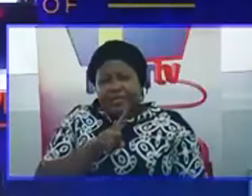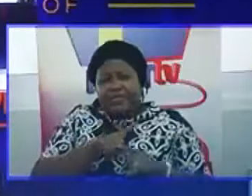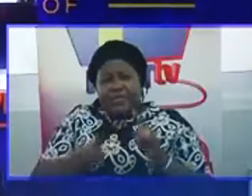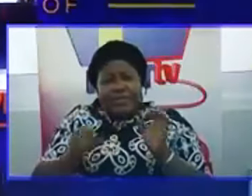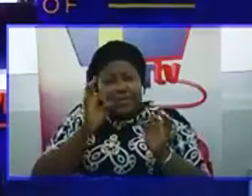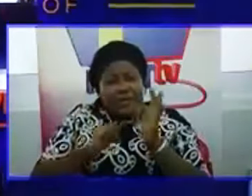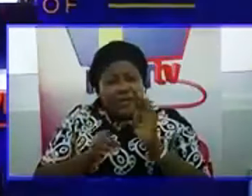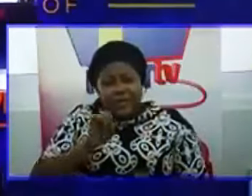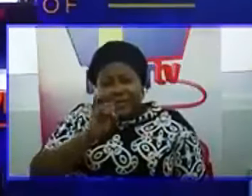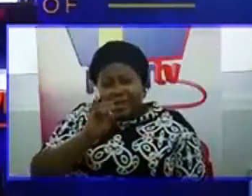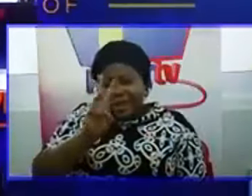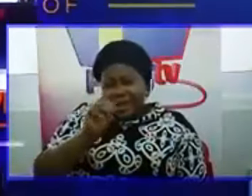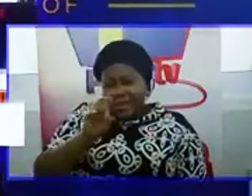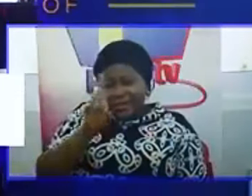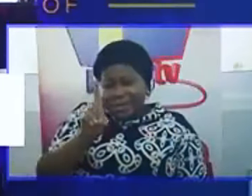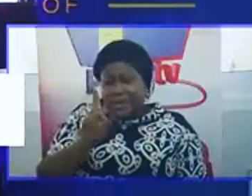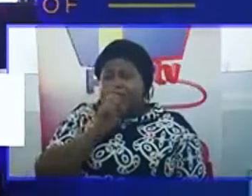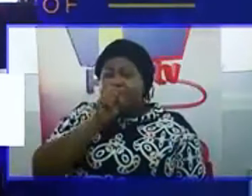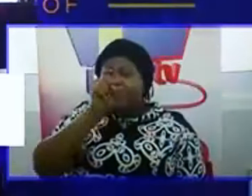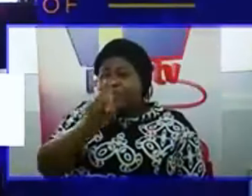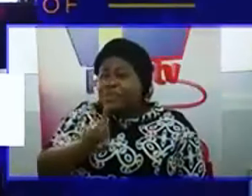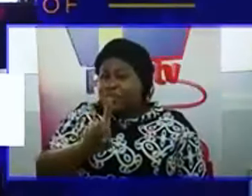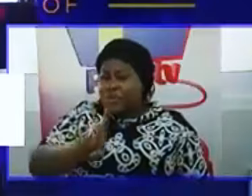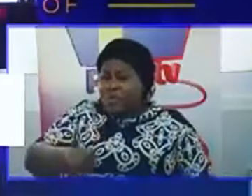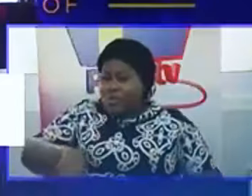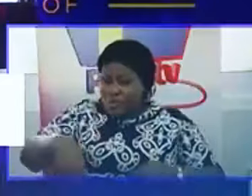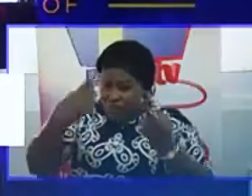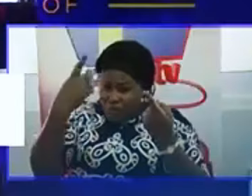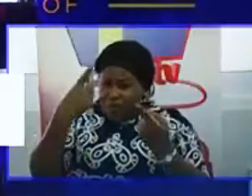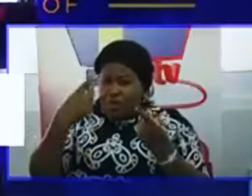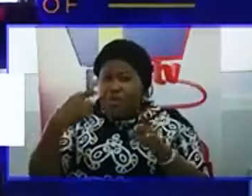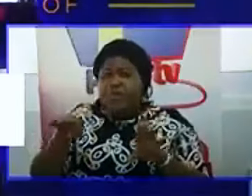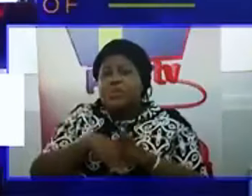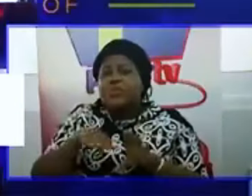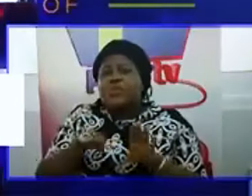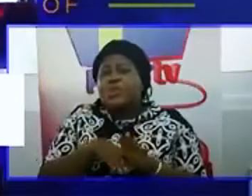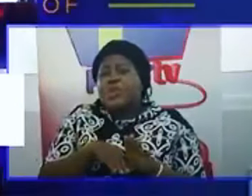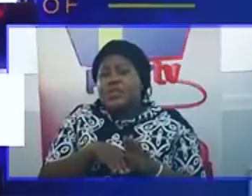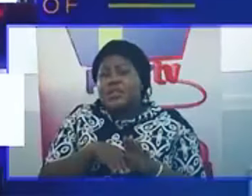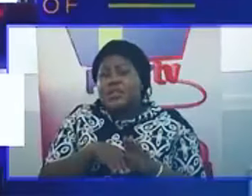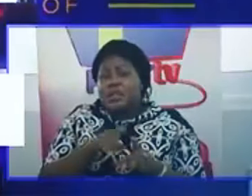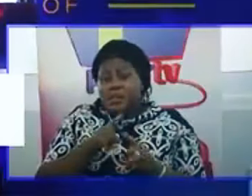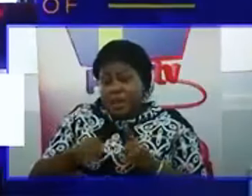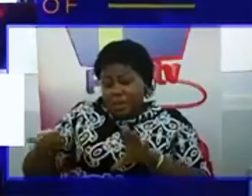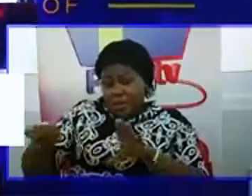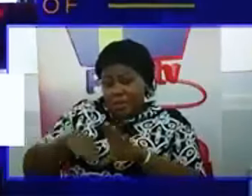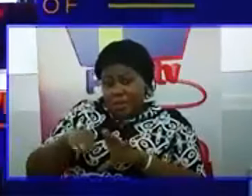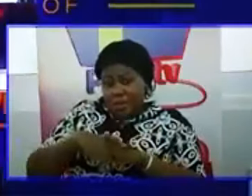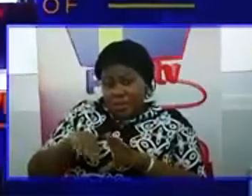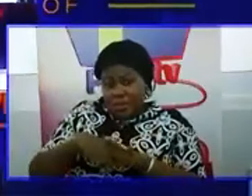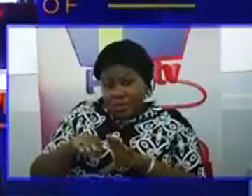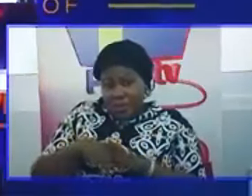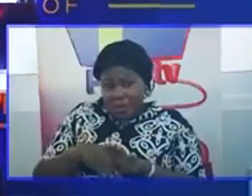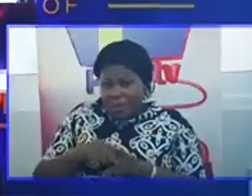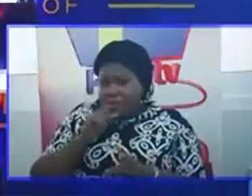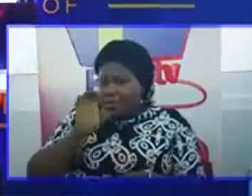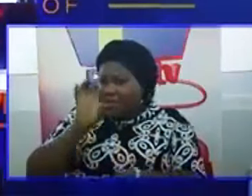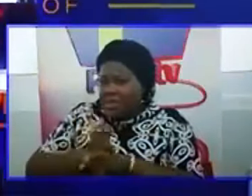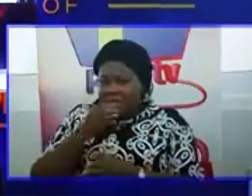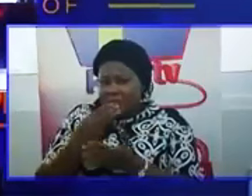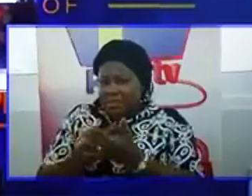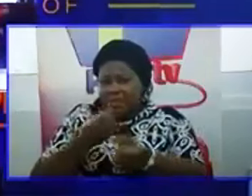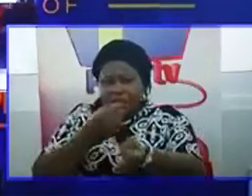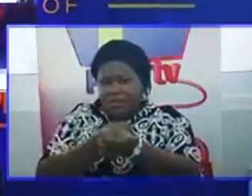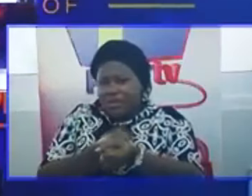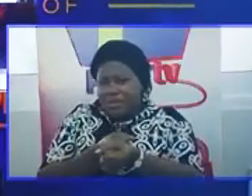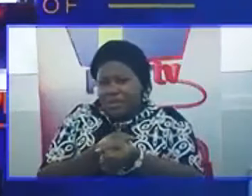missions director says, come, for wedding, you are not going to come with the church's money. So my wife said, do you have money? So I have to